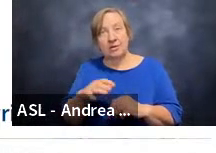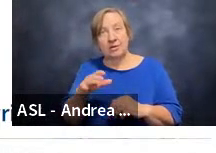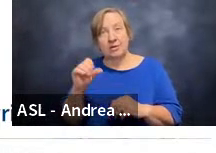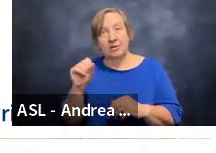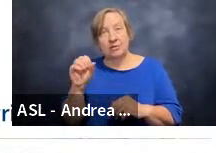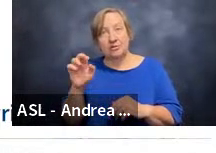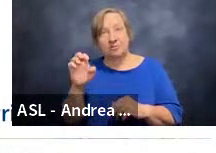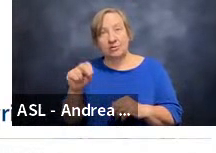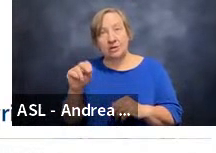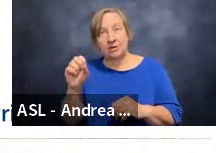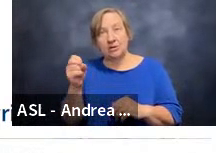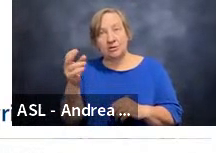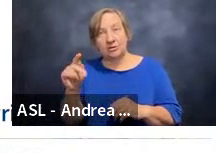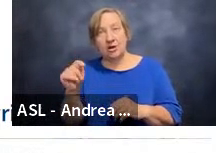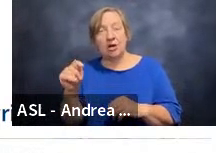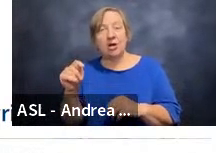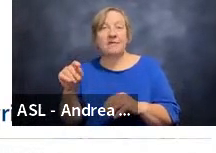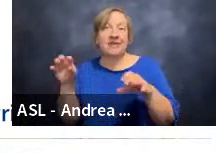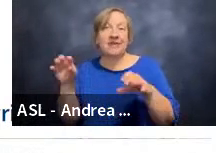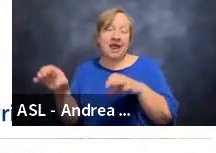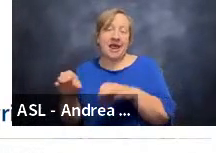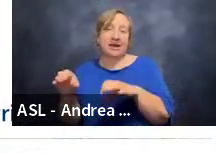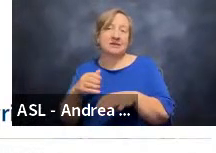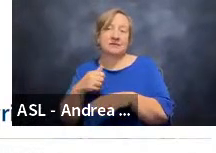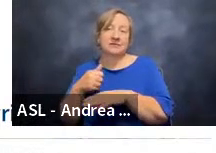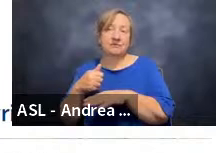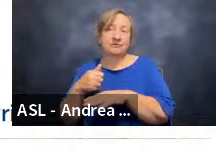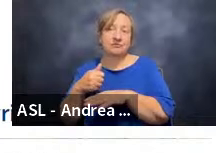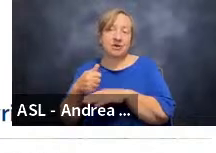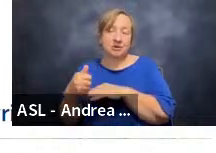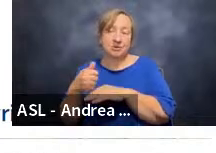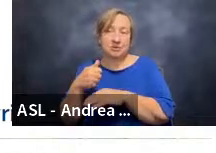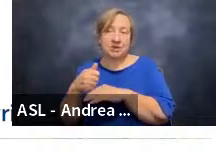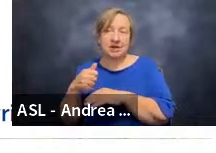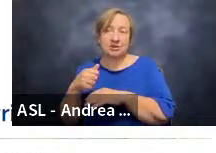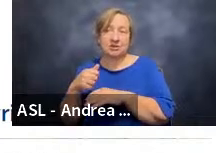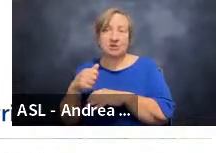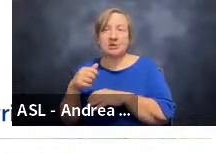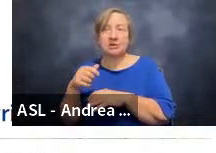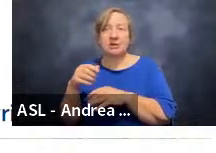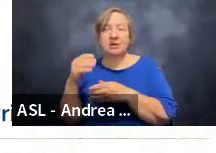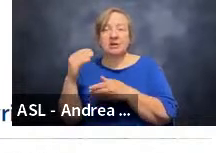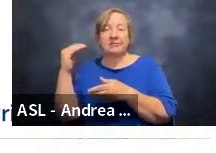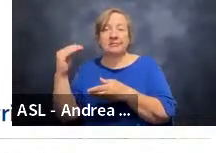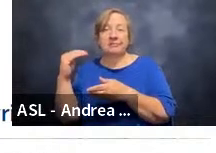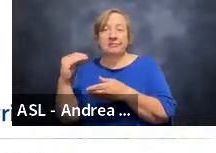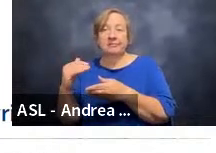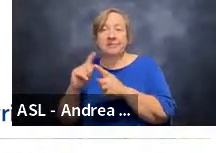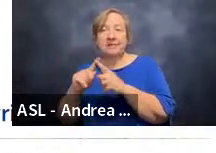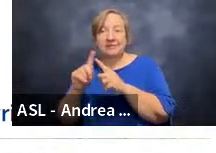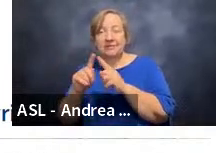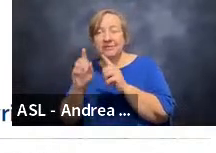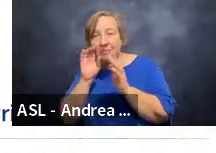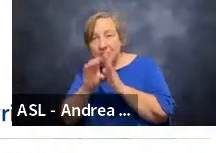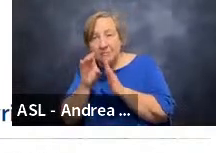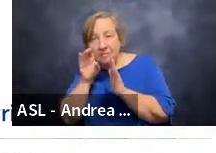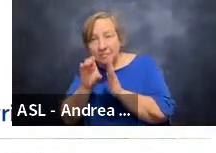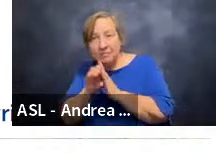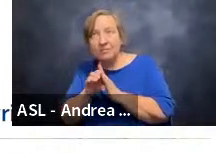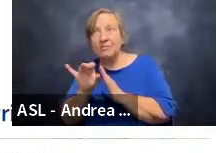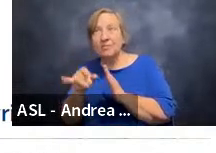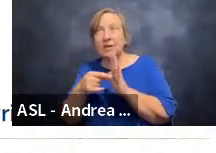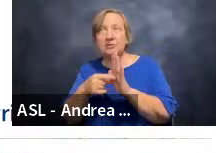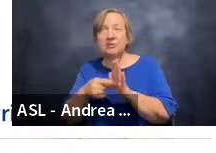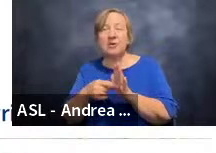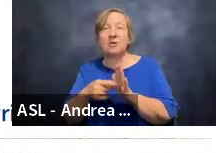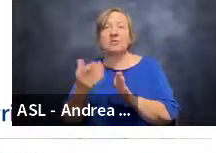active transportation legend versus the roll plot of the program corridor that came out back in 2023. So